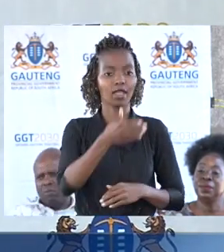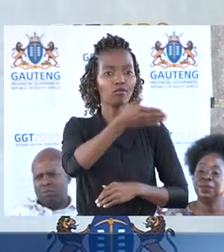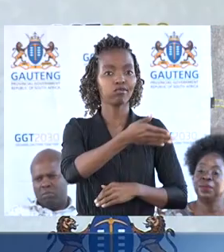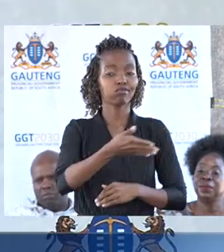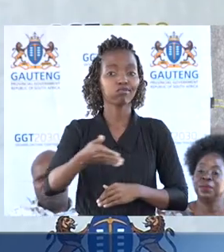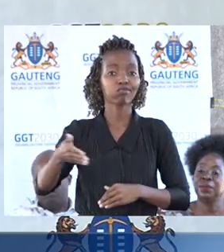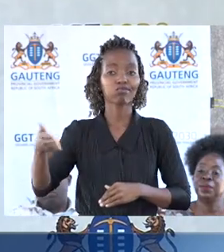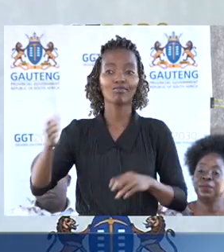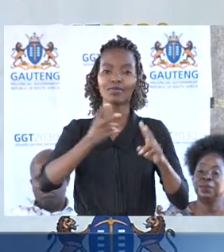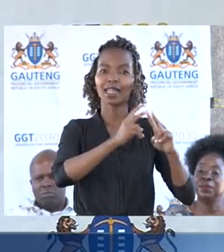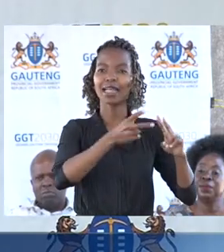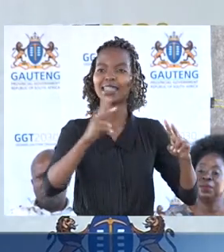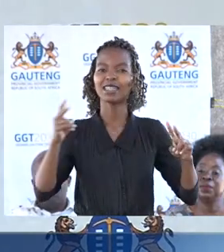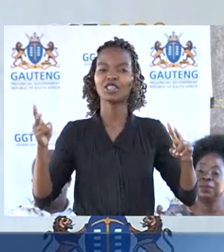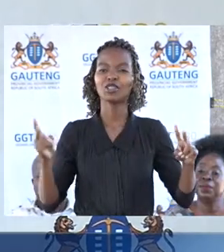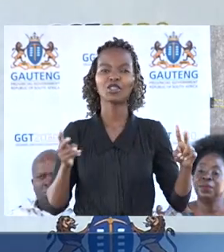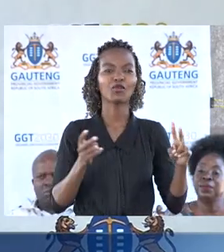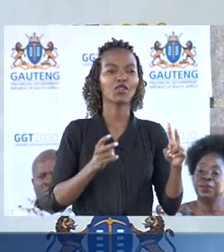representatives of various structures,